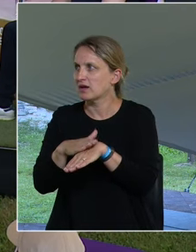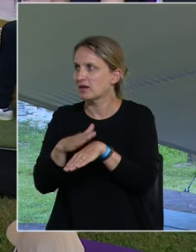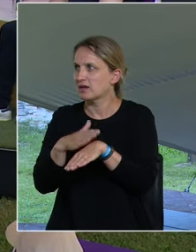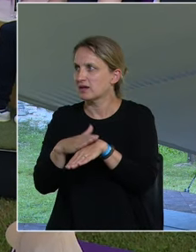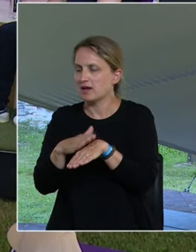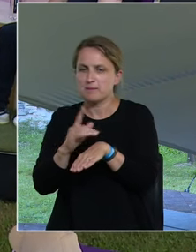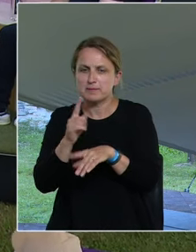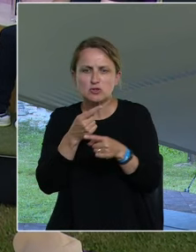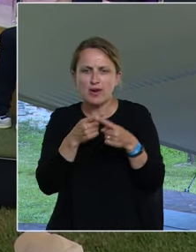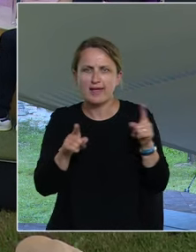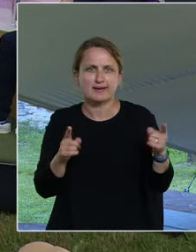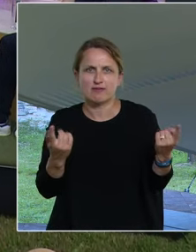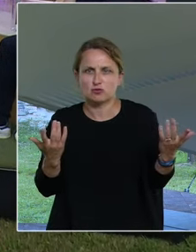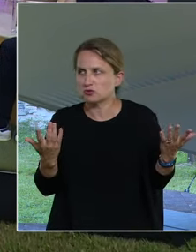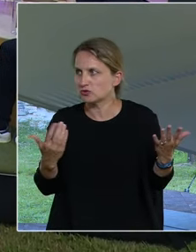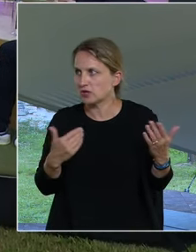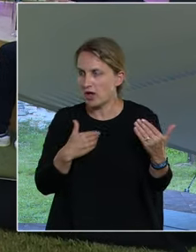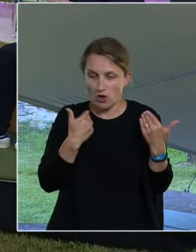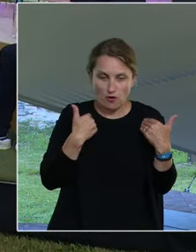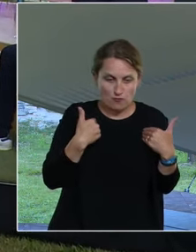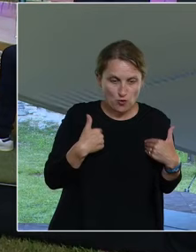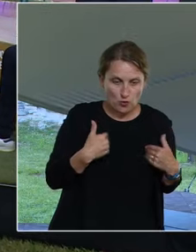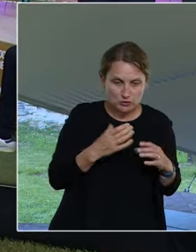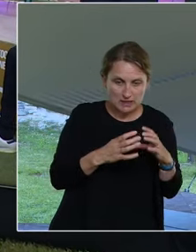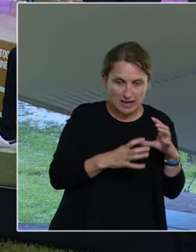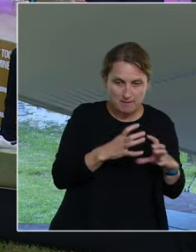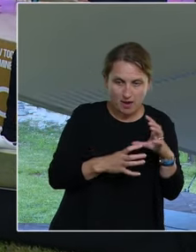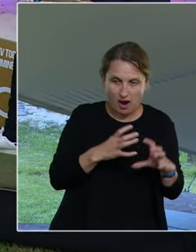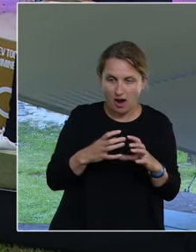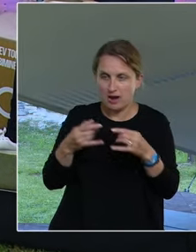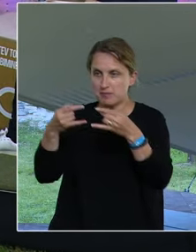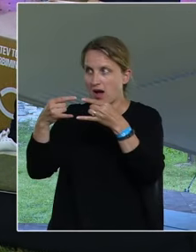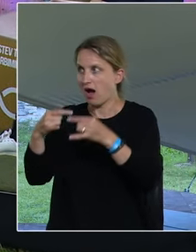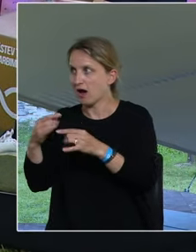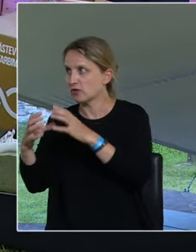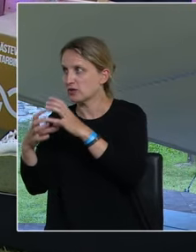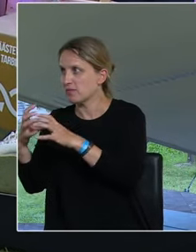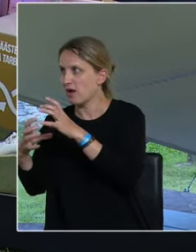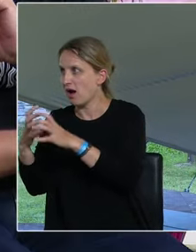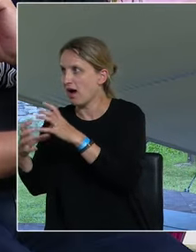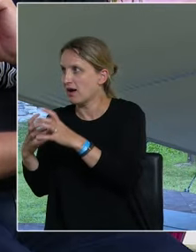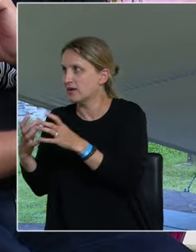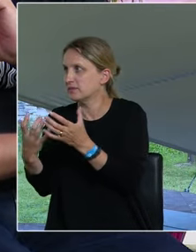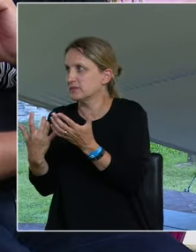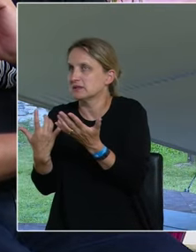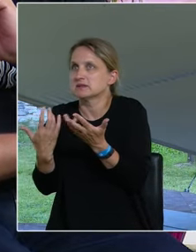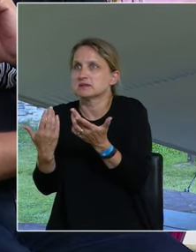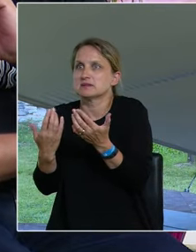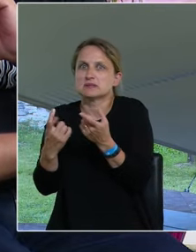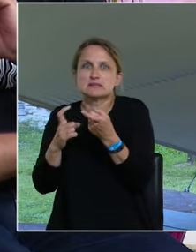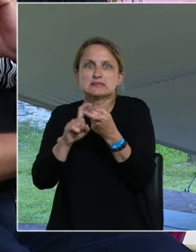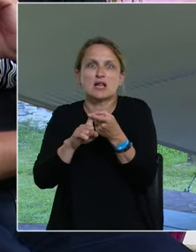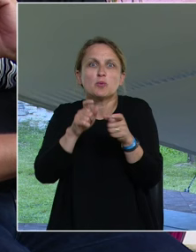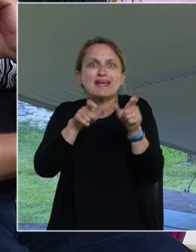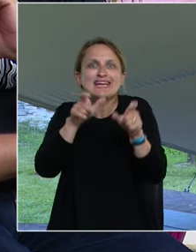But what is the difference about the physical world? You can do it's a problem in the physical world. It could be. It depends on the